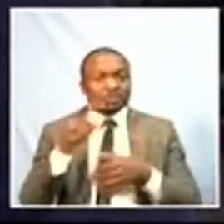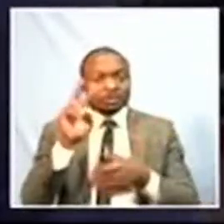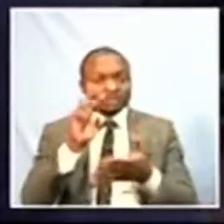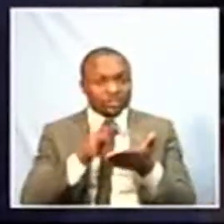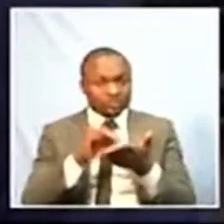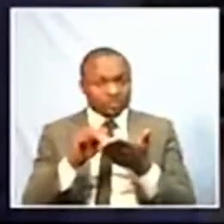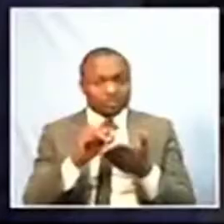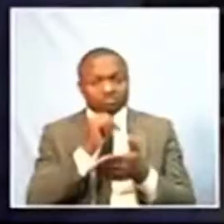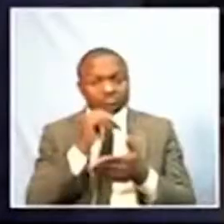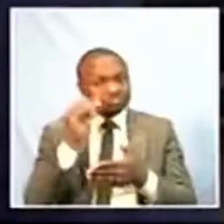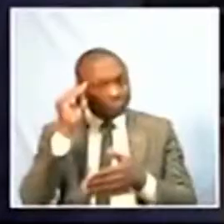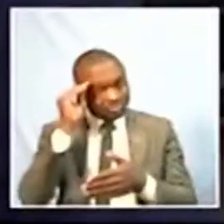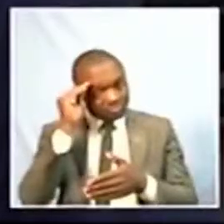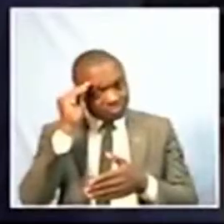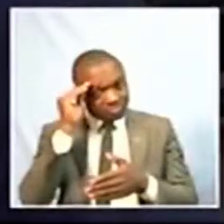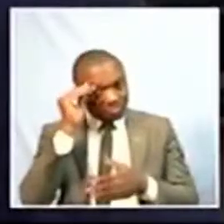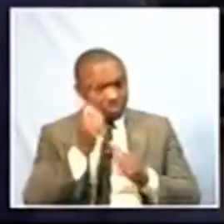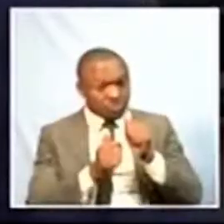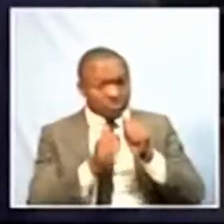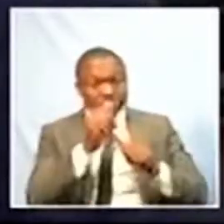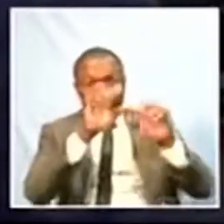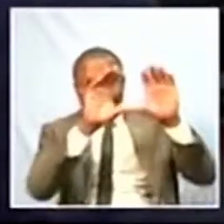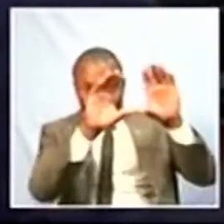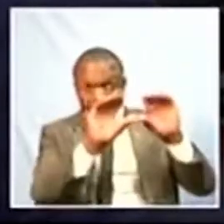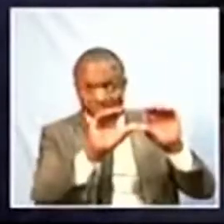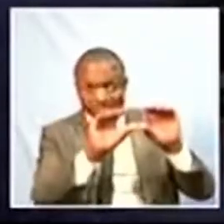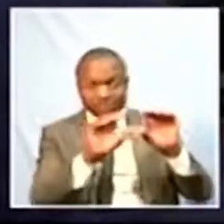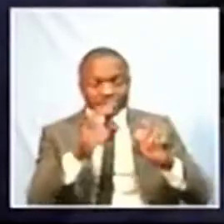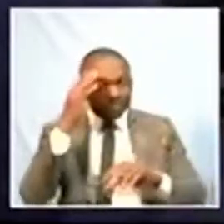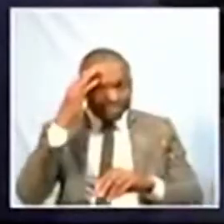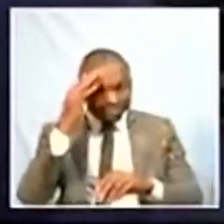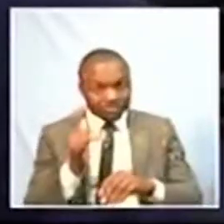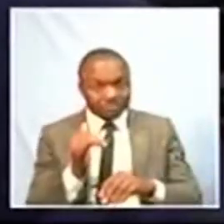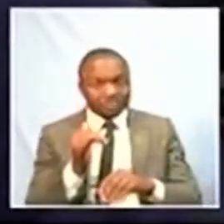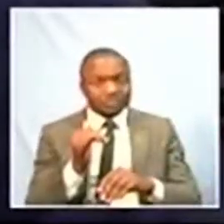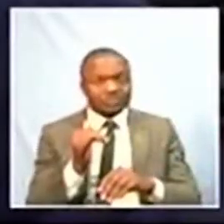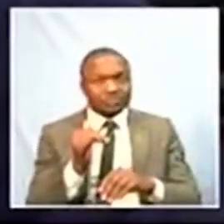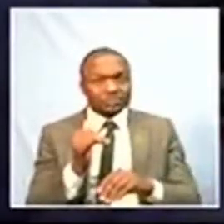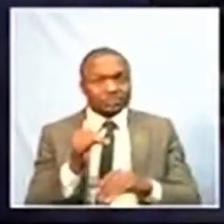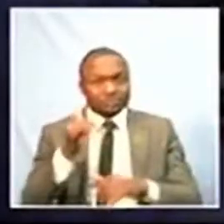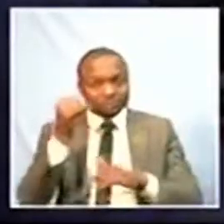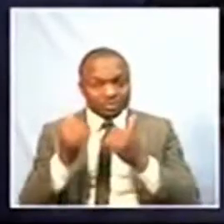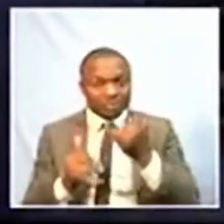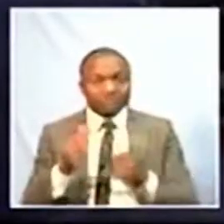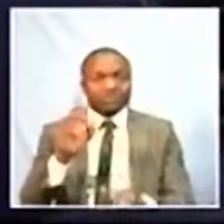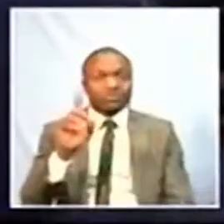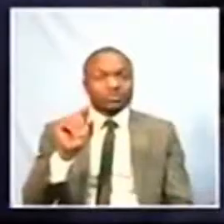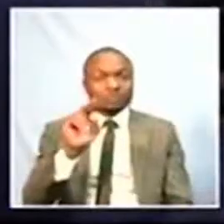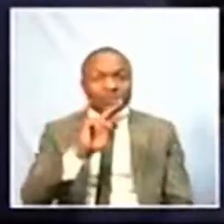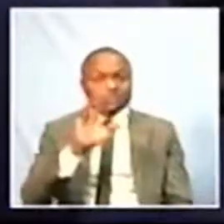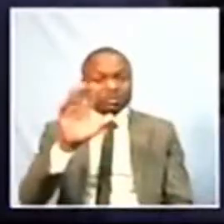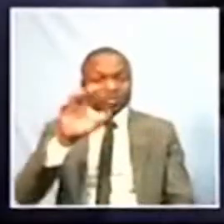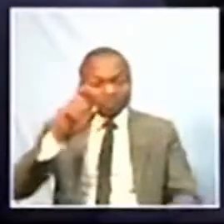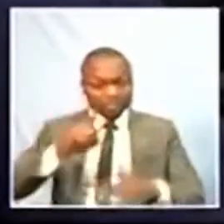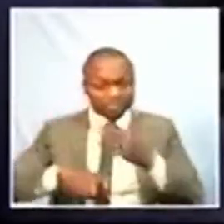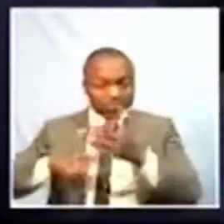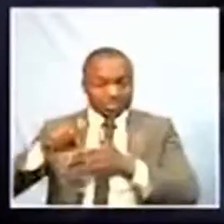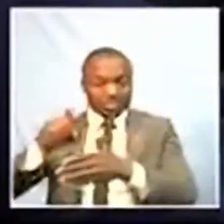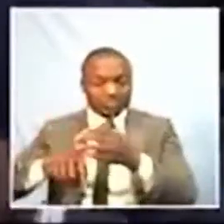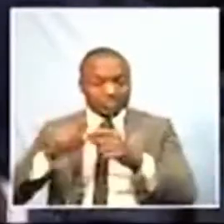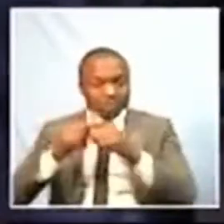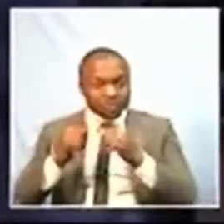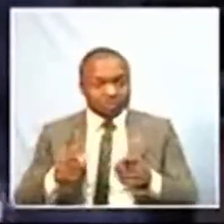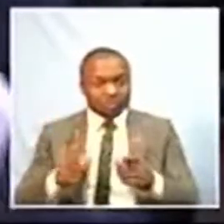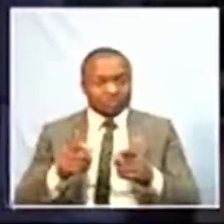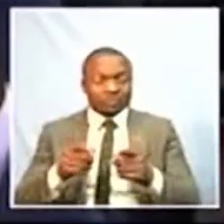you don't know in the account where it is. Why do you want to end in 2025 to deduct when at the source